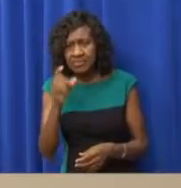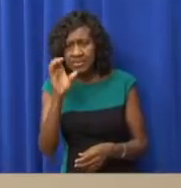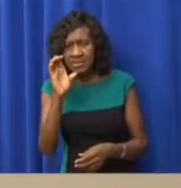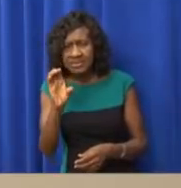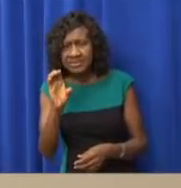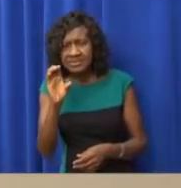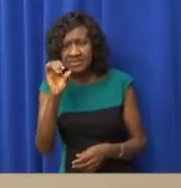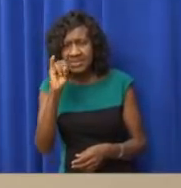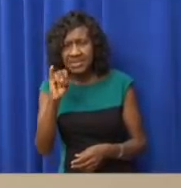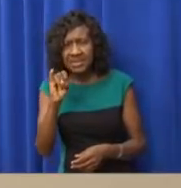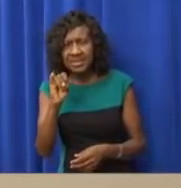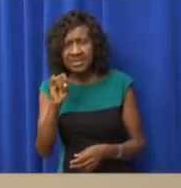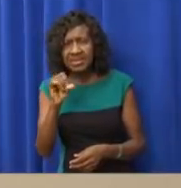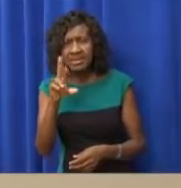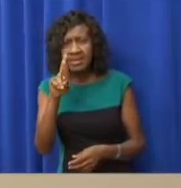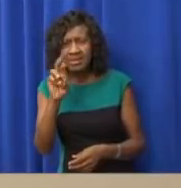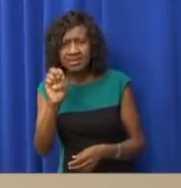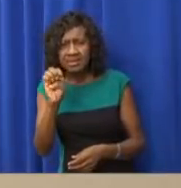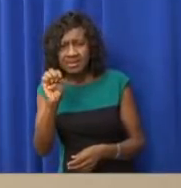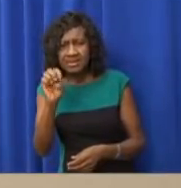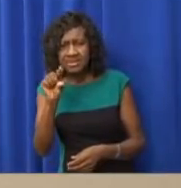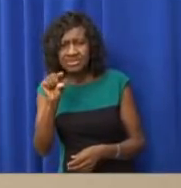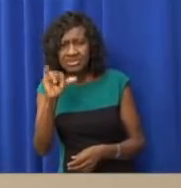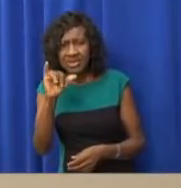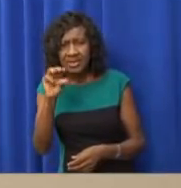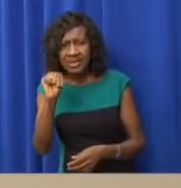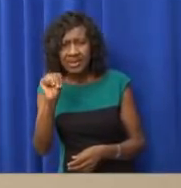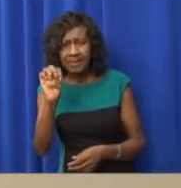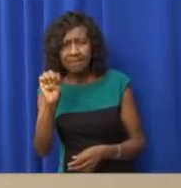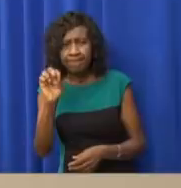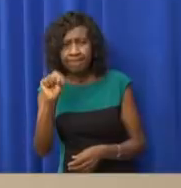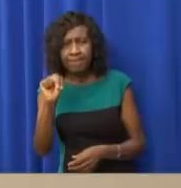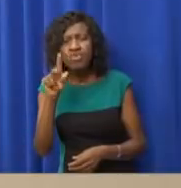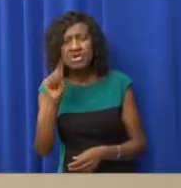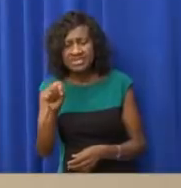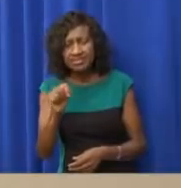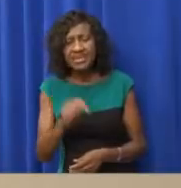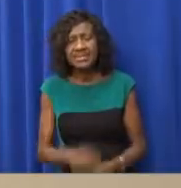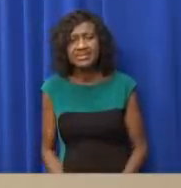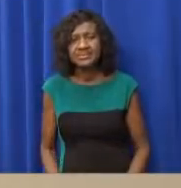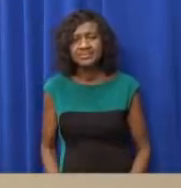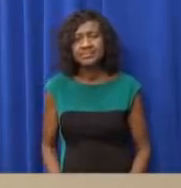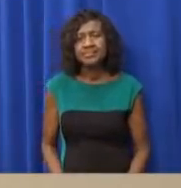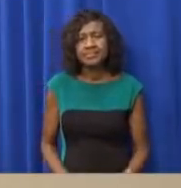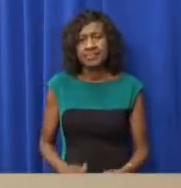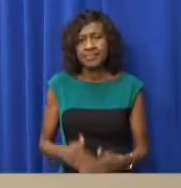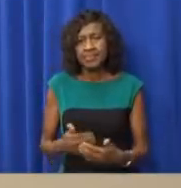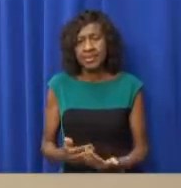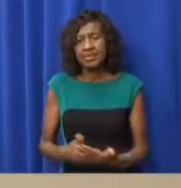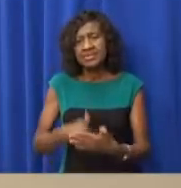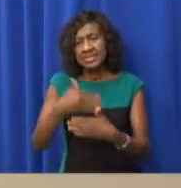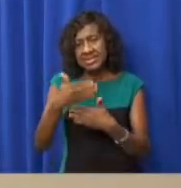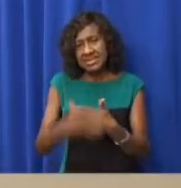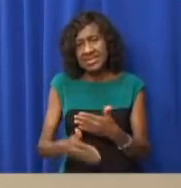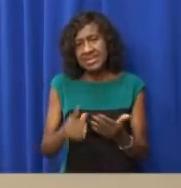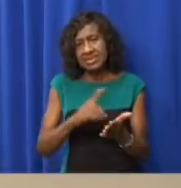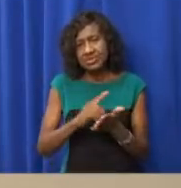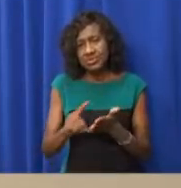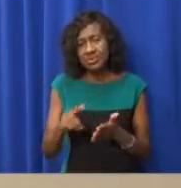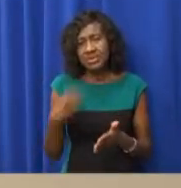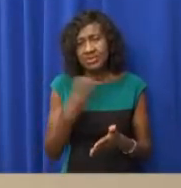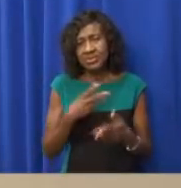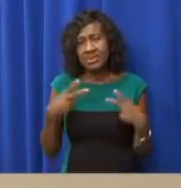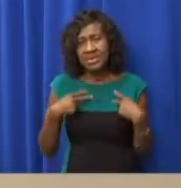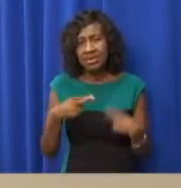www.gov.ky/CI regiment. I also just want to highlight that next week, as I've indicated before, we have the